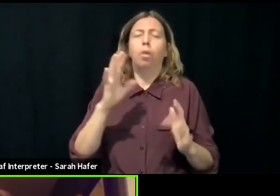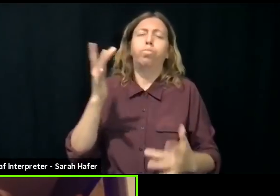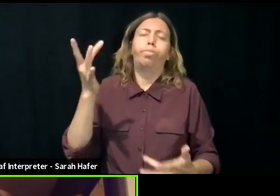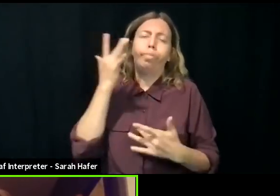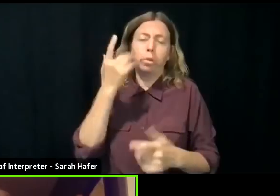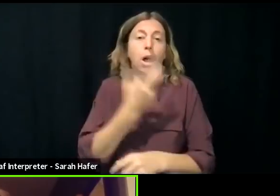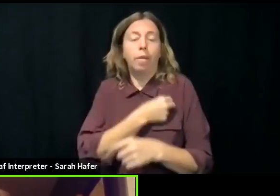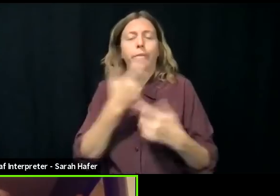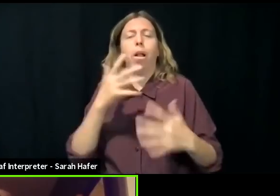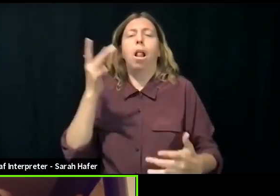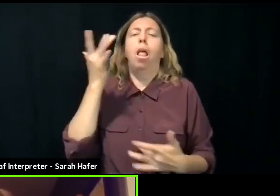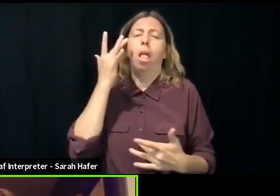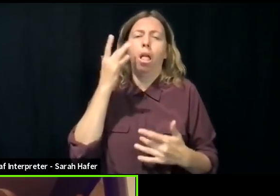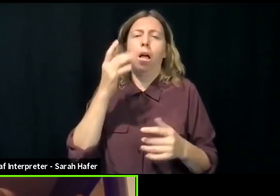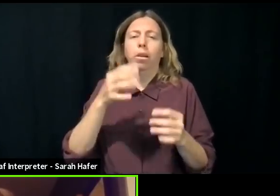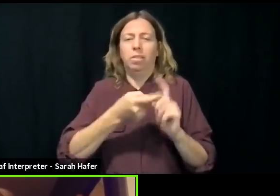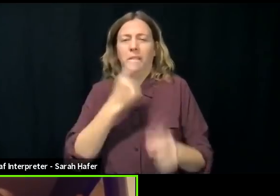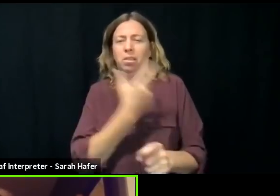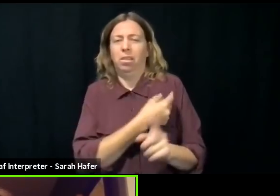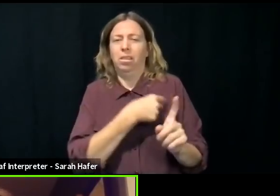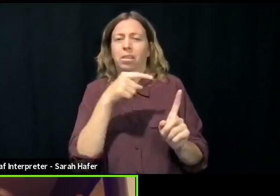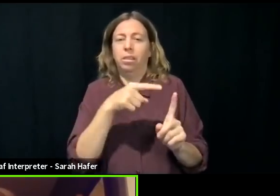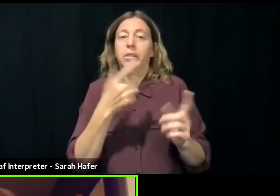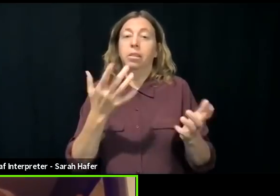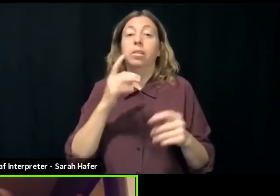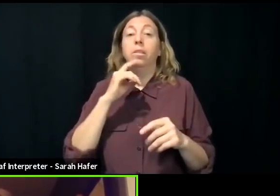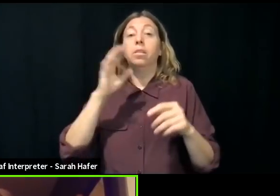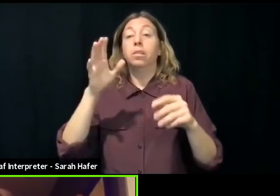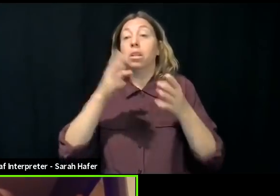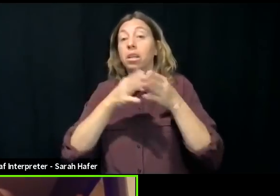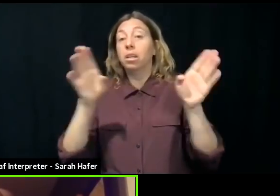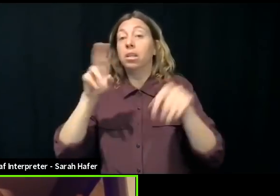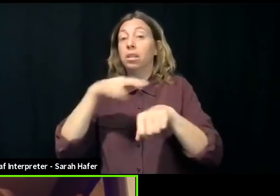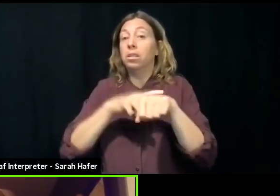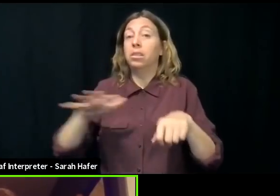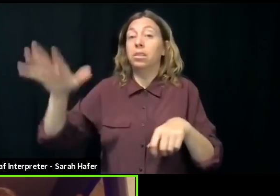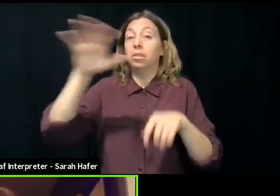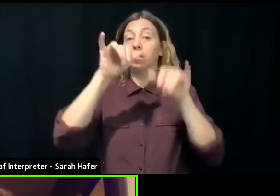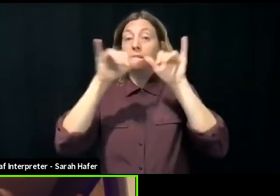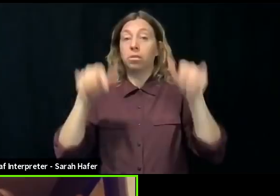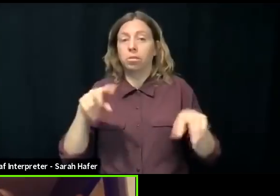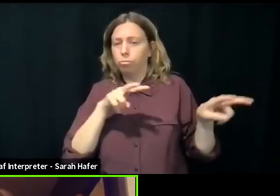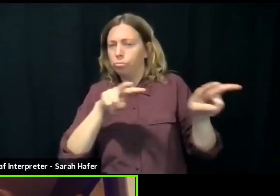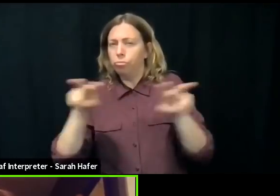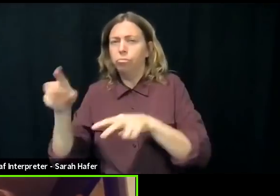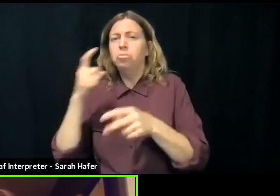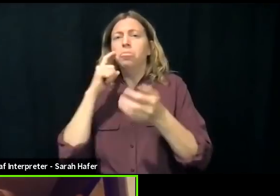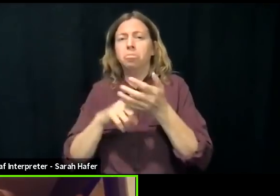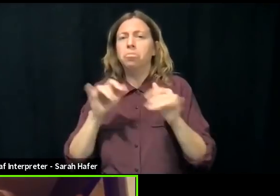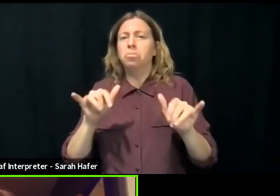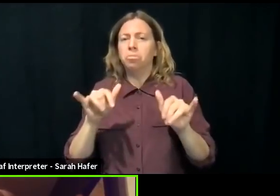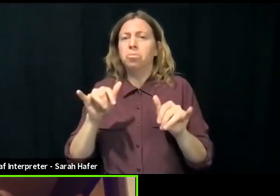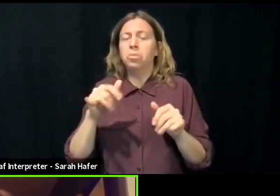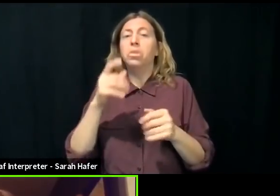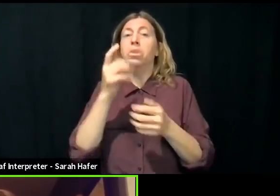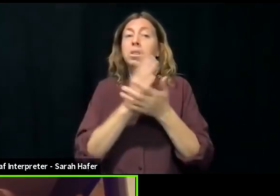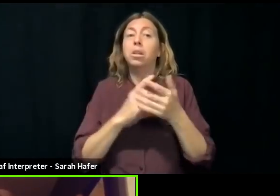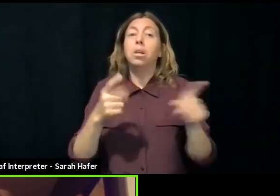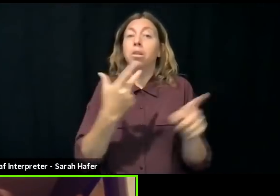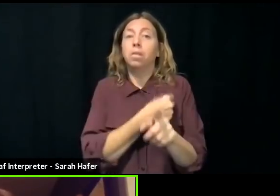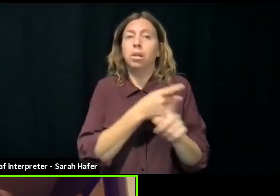monitoring vaccines is robust. Adverse events, even those that are very rare, are flagged by the National Vaccine